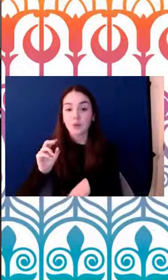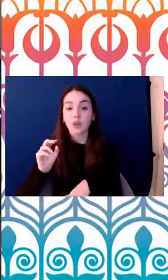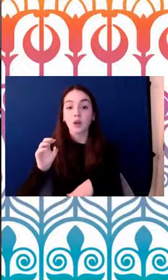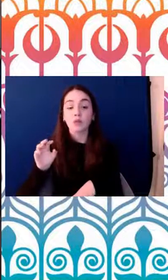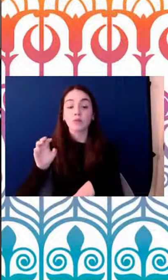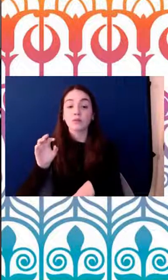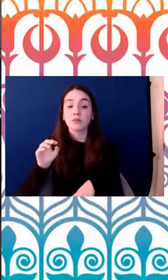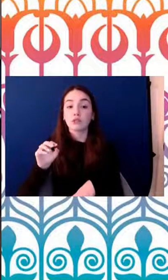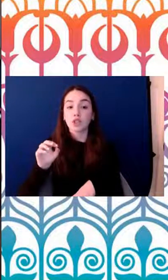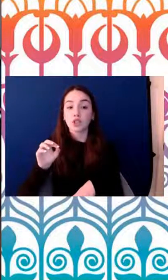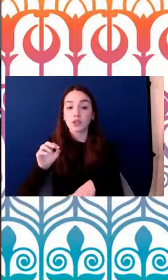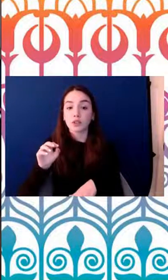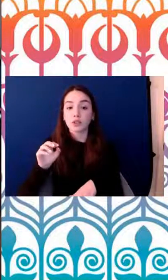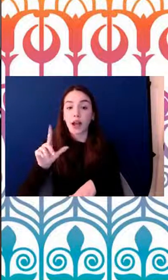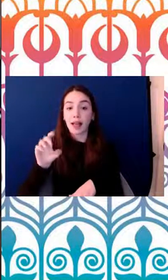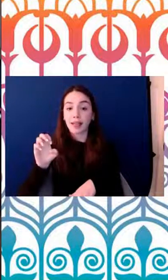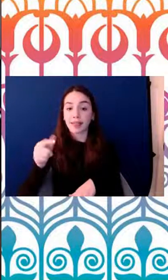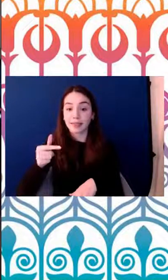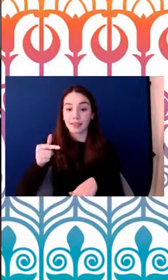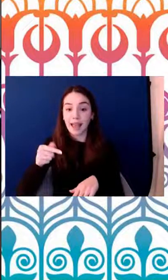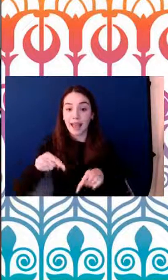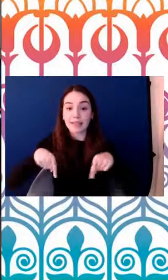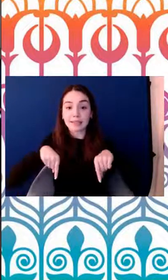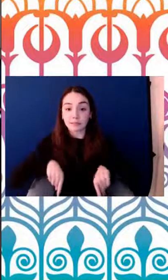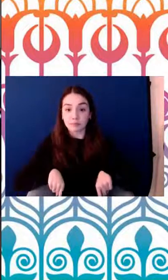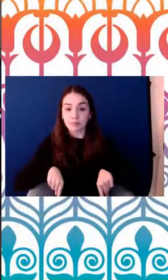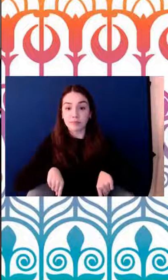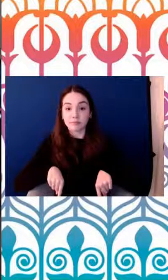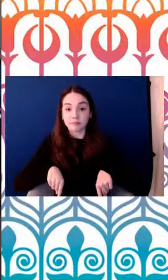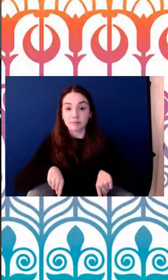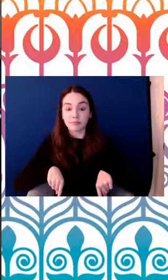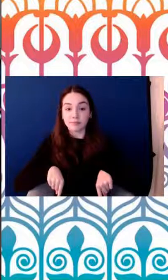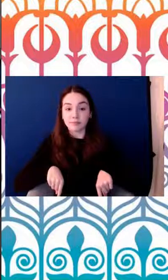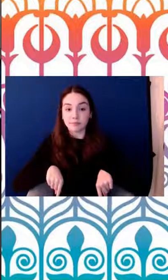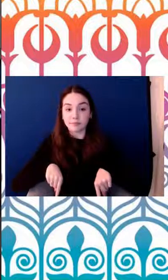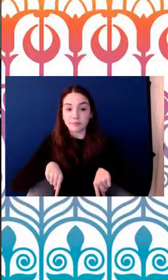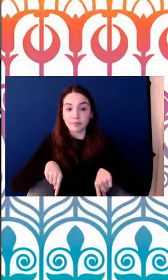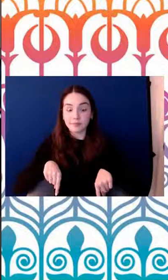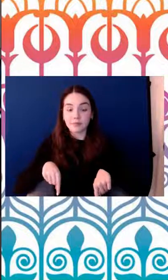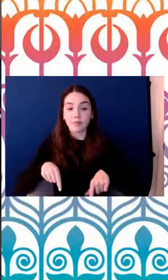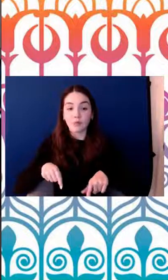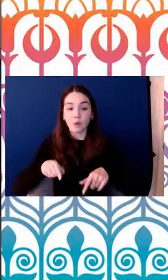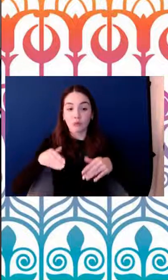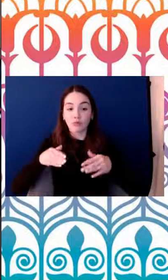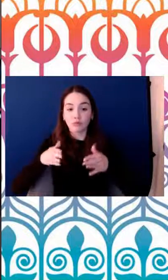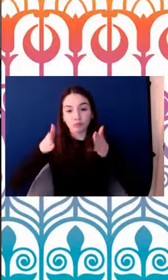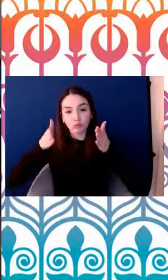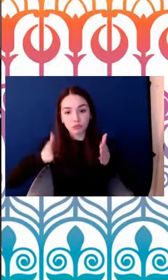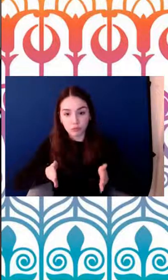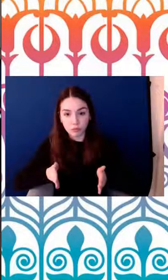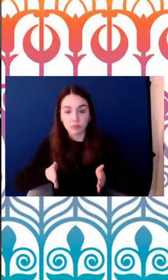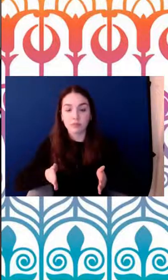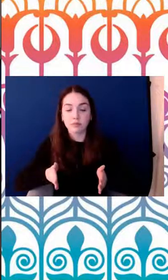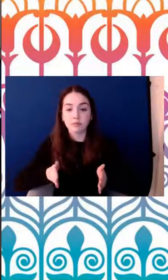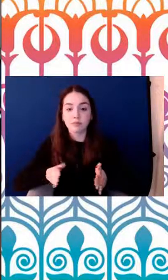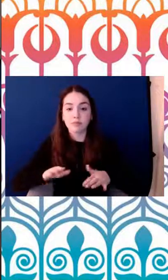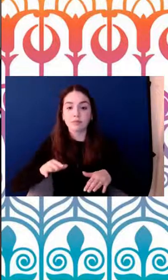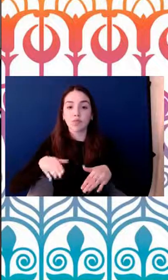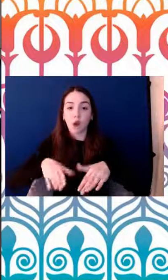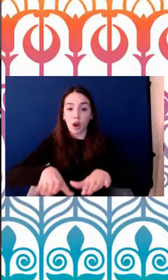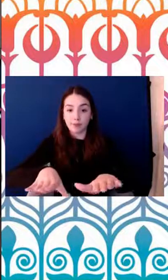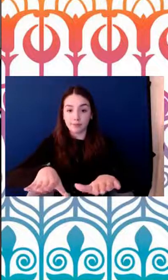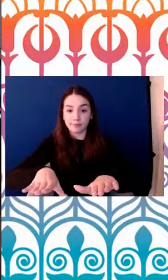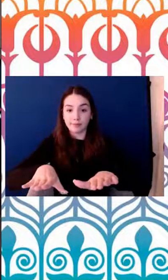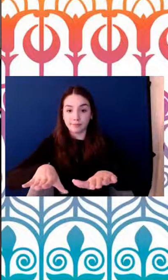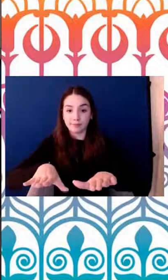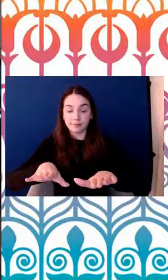legs hip distance. So like look at your hips. Put your legs down. Put your arms up.